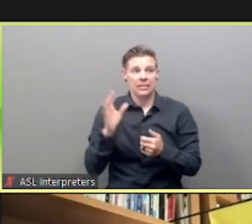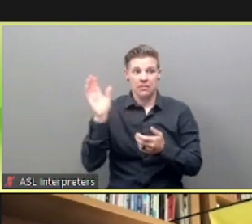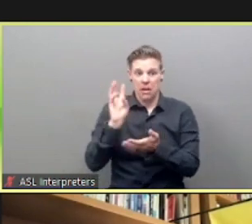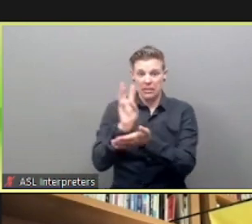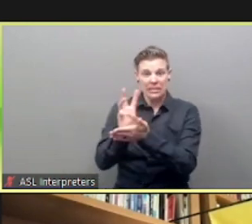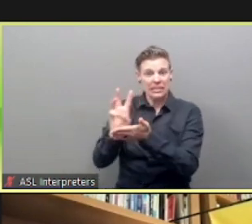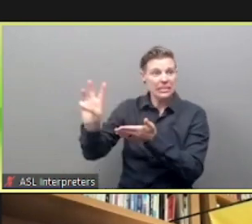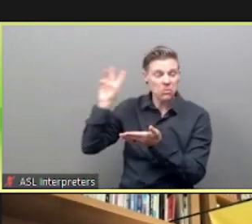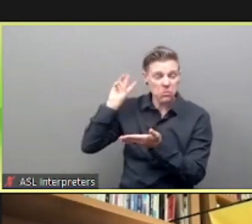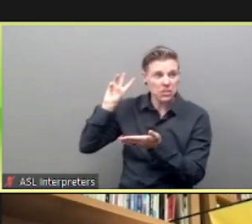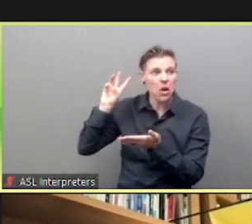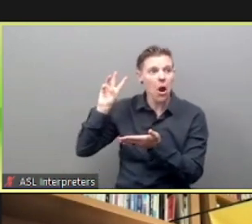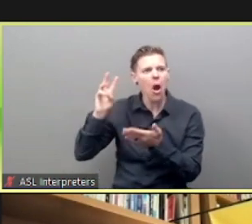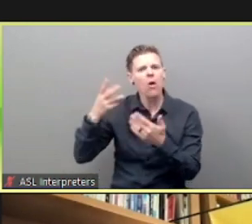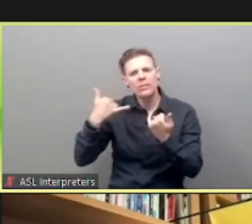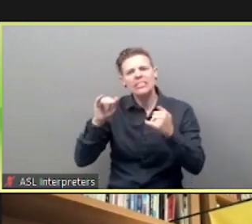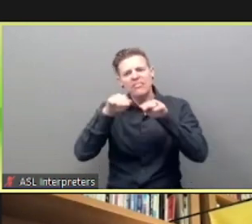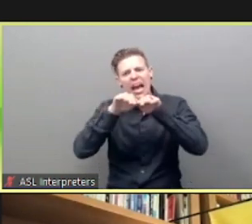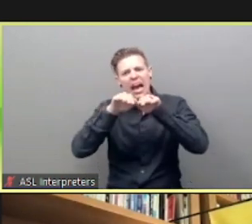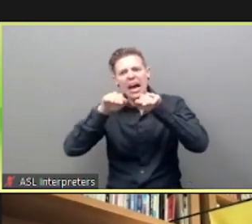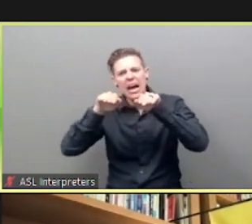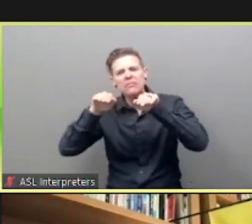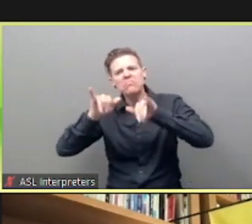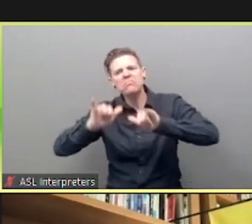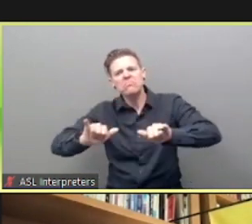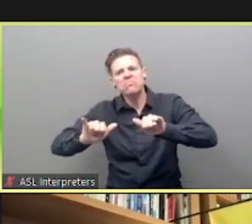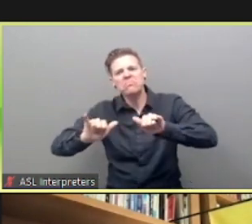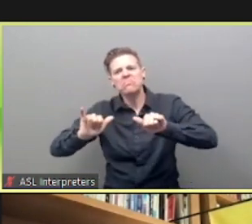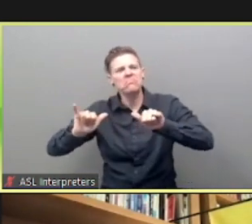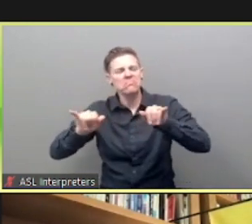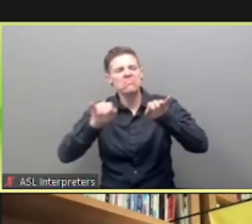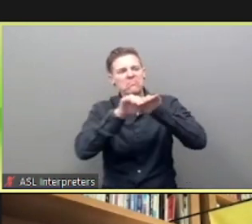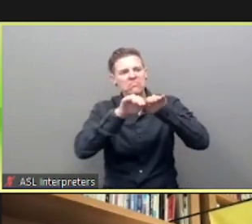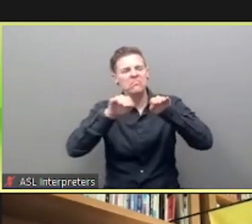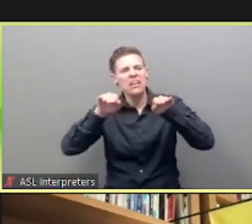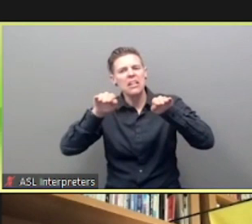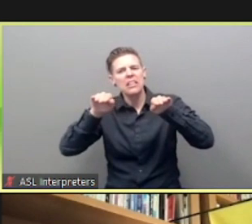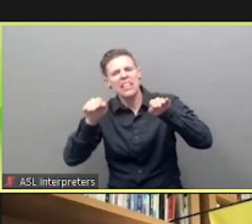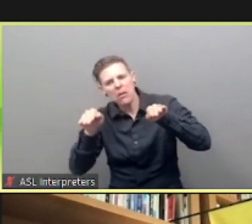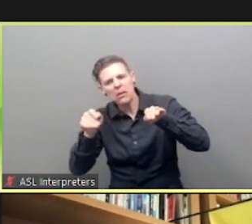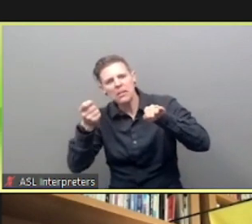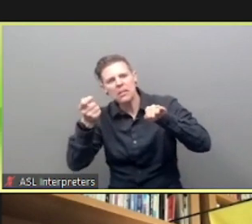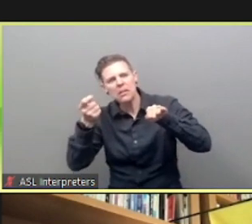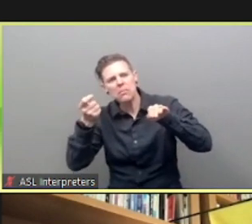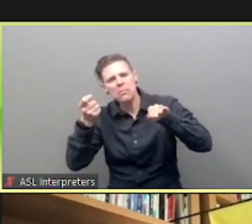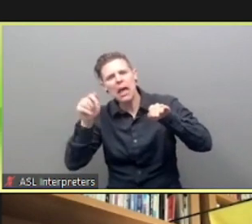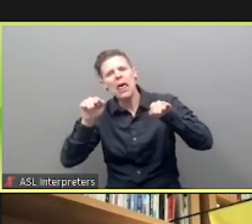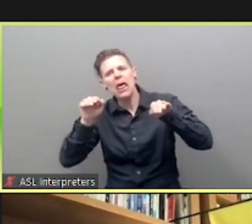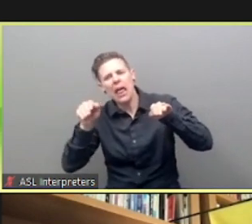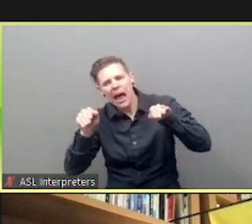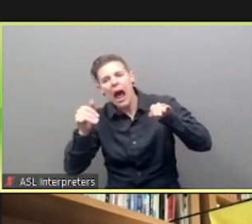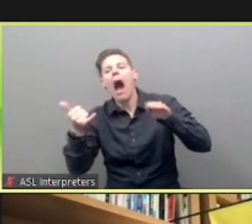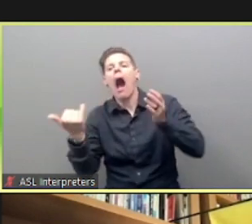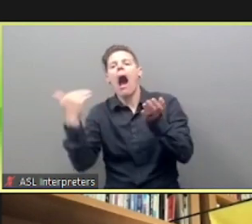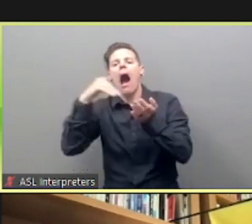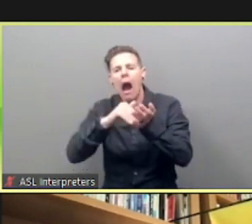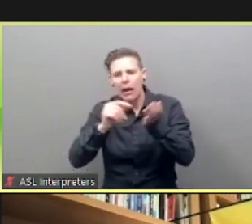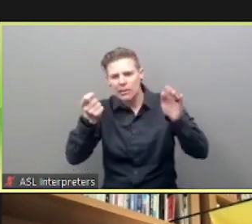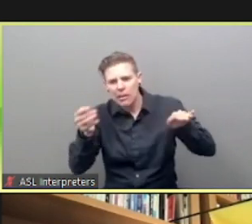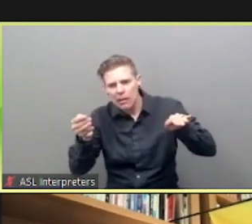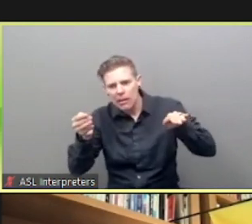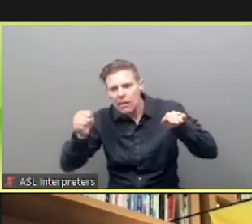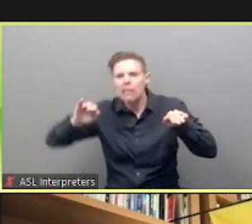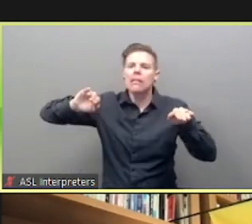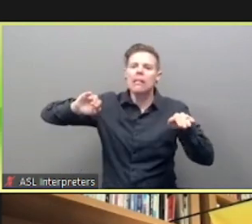other than flat. And actually toward the end there's a little bit of an uptick in the trend. If you take